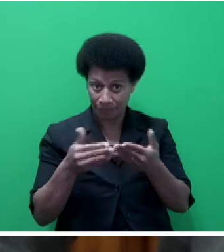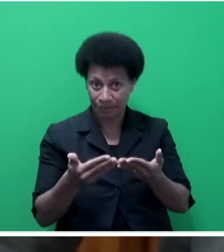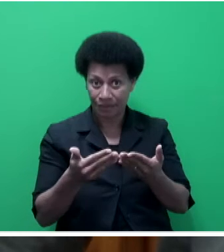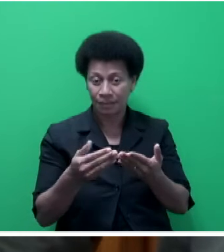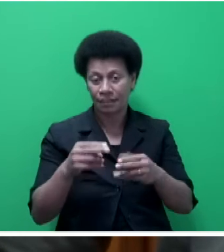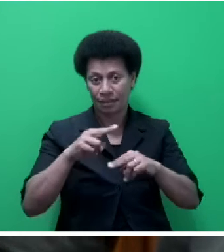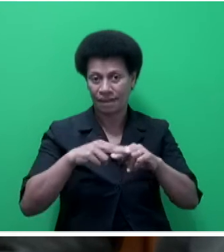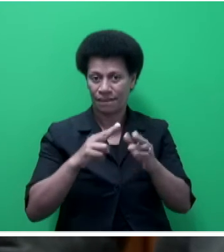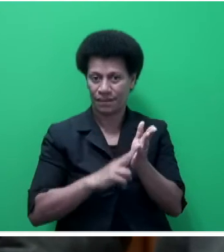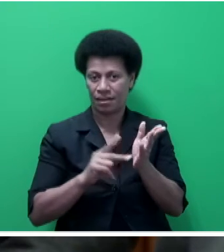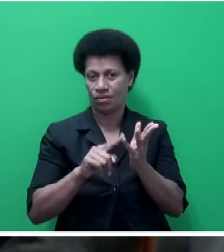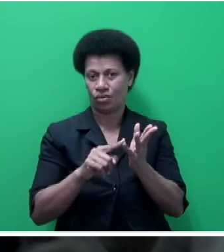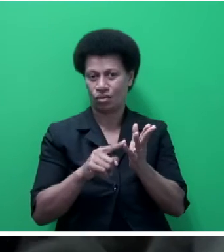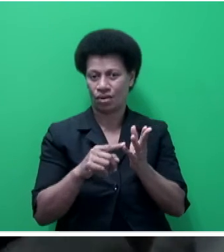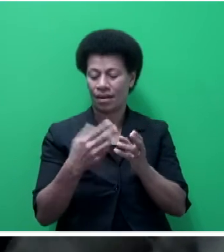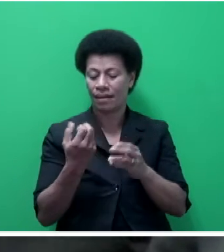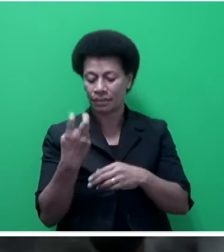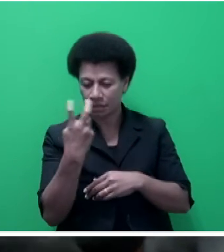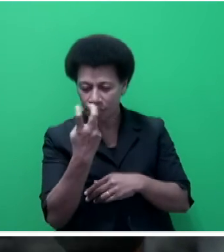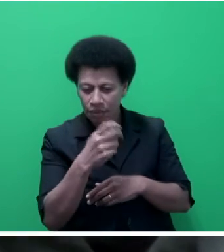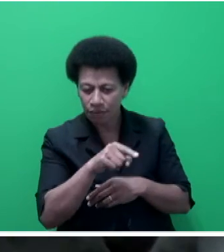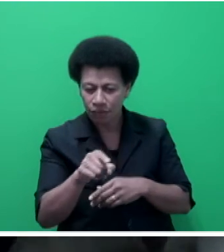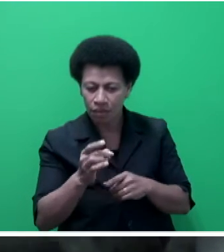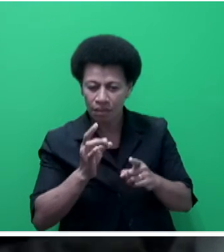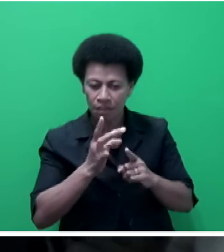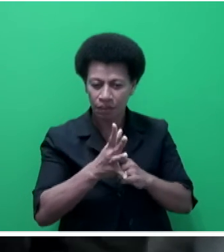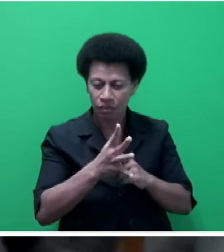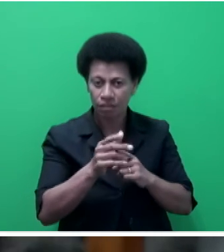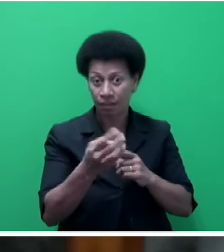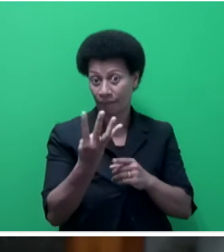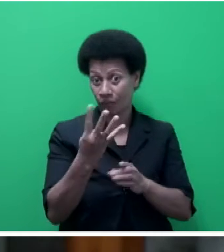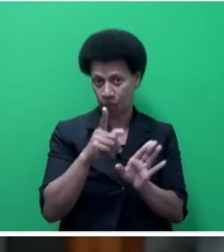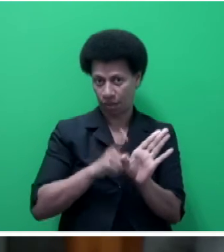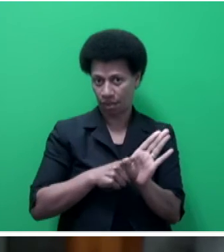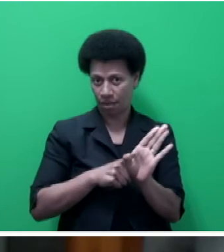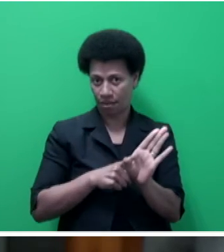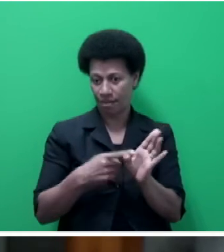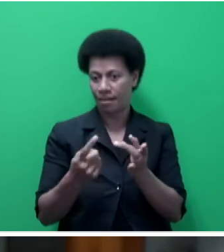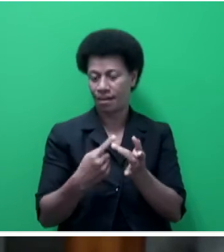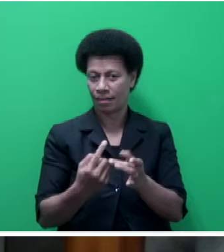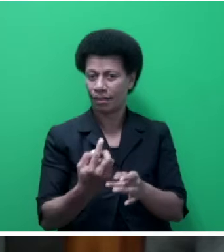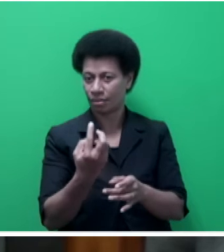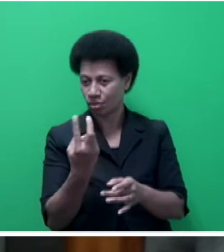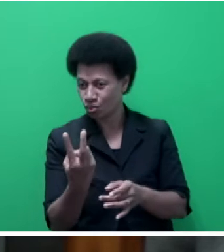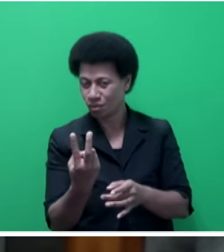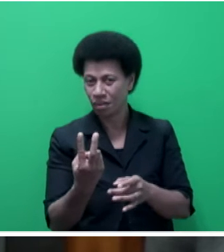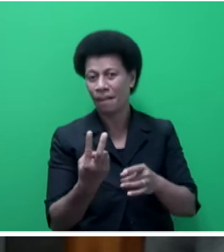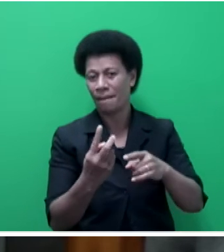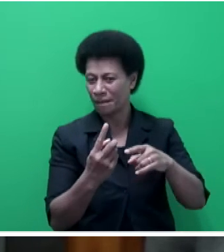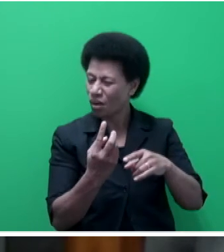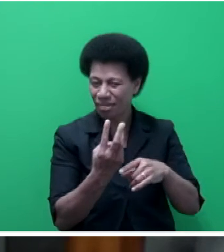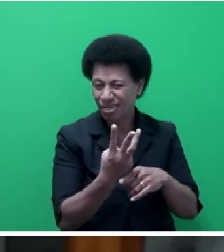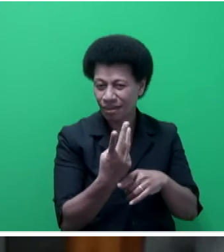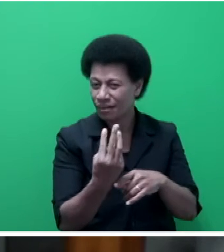and are undergoing supervision for specialist registration. So they've done the 4 years, and they're doing another 2 plus 3, another 2 or 3 years